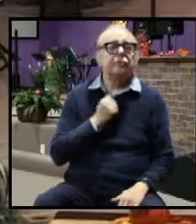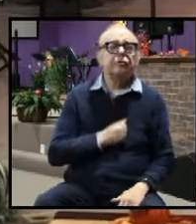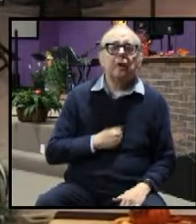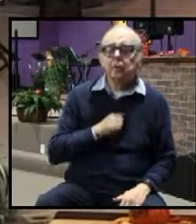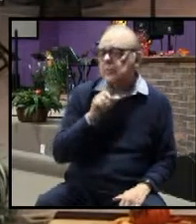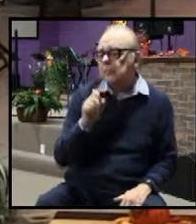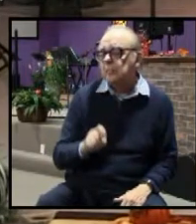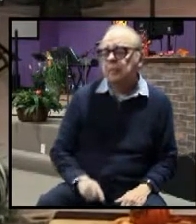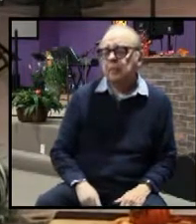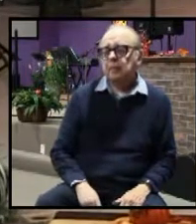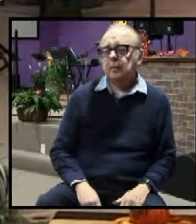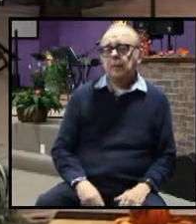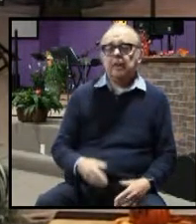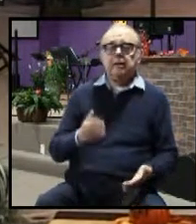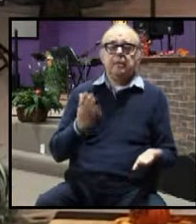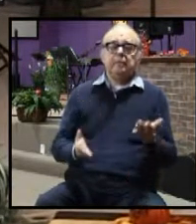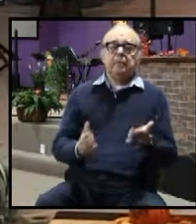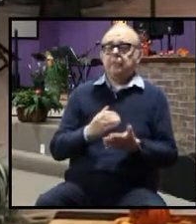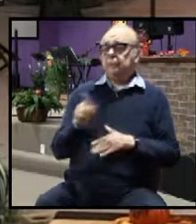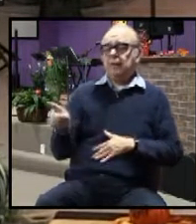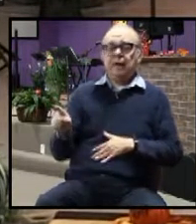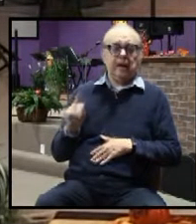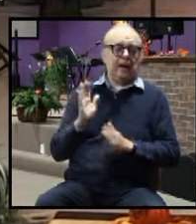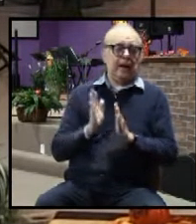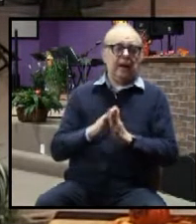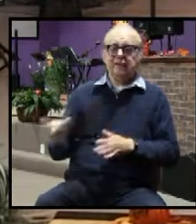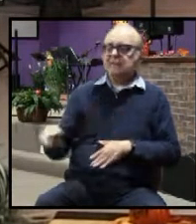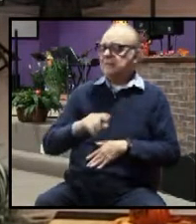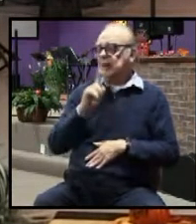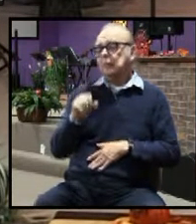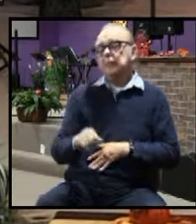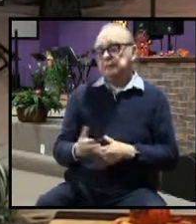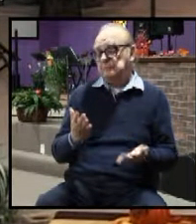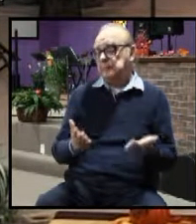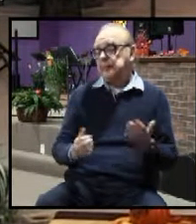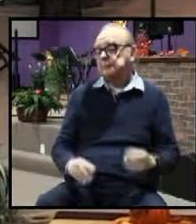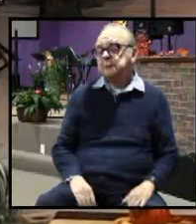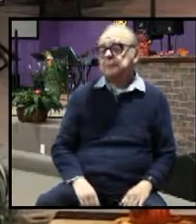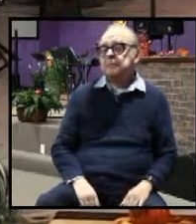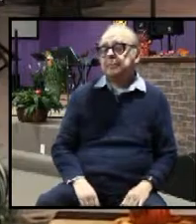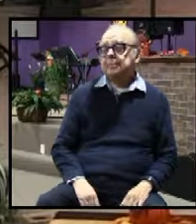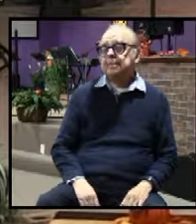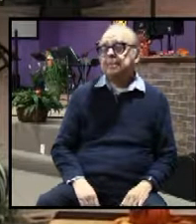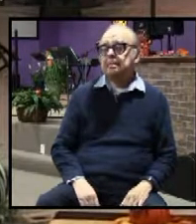sorrow? And probably some of you all are asking that same question.